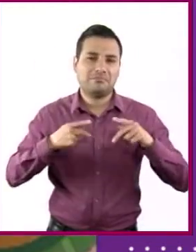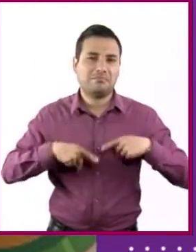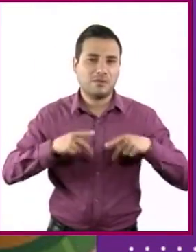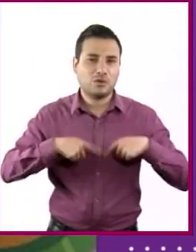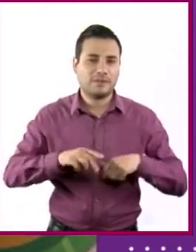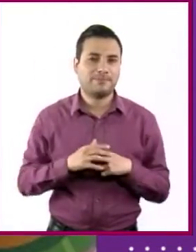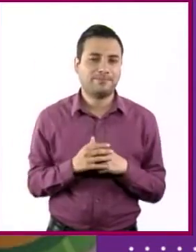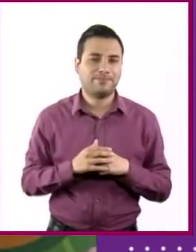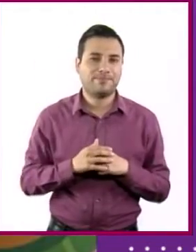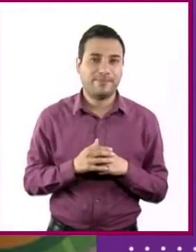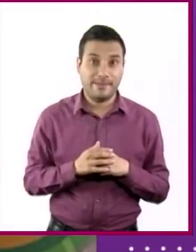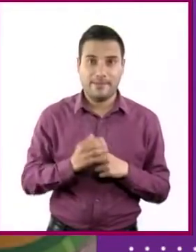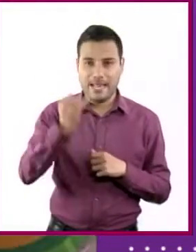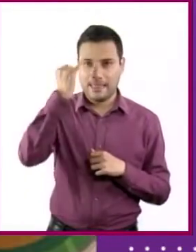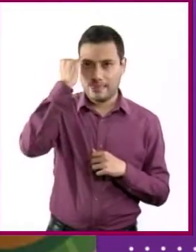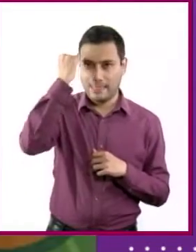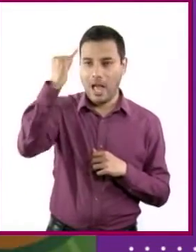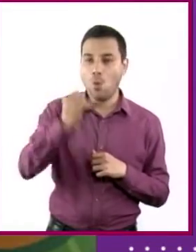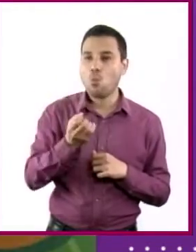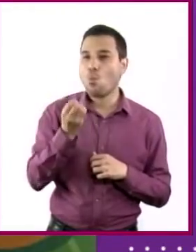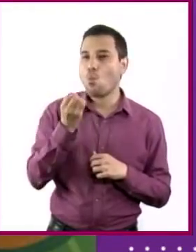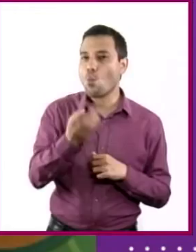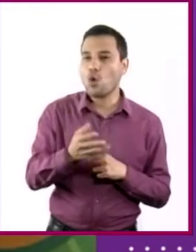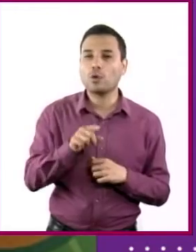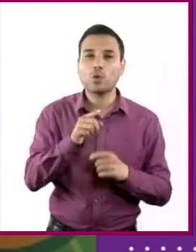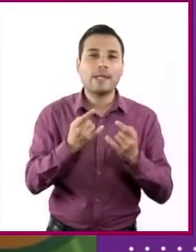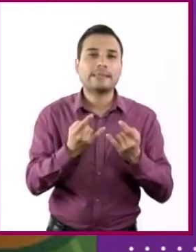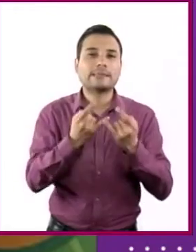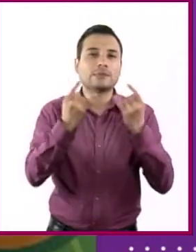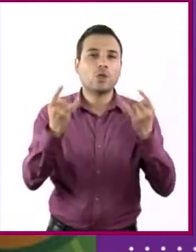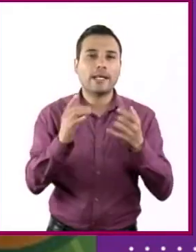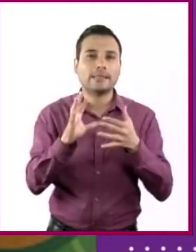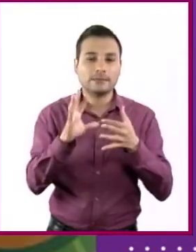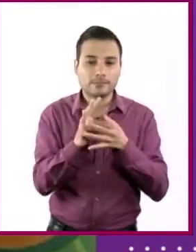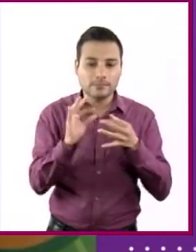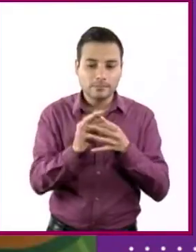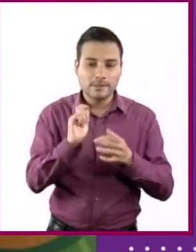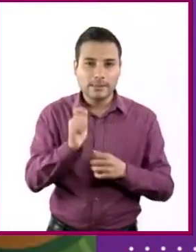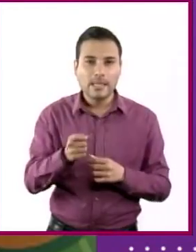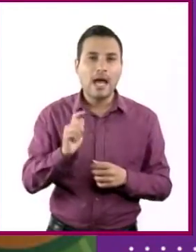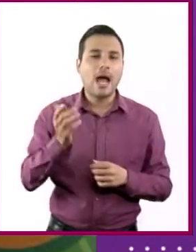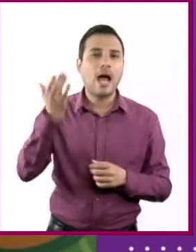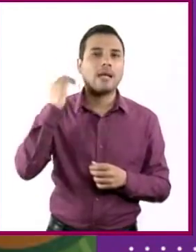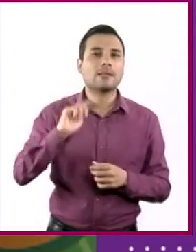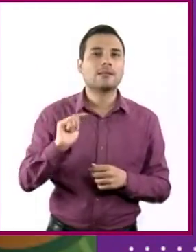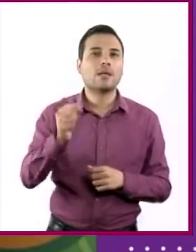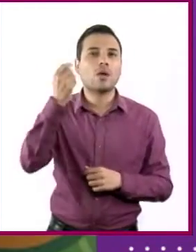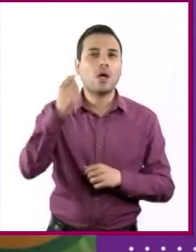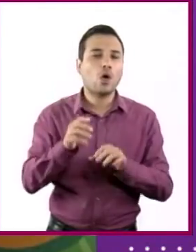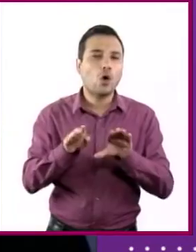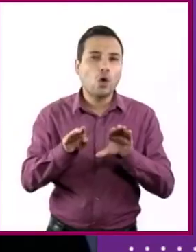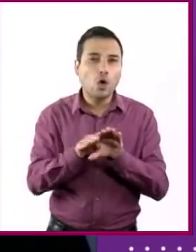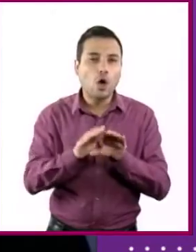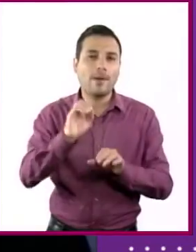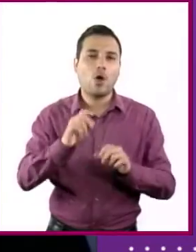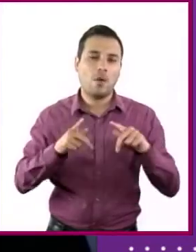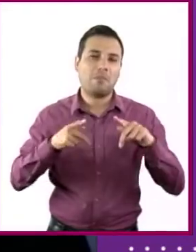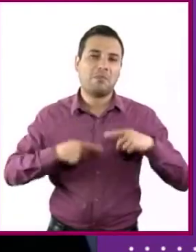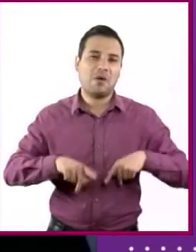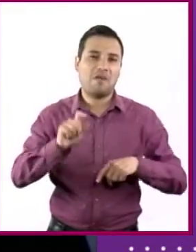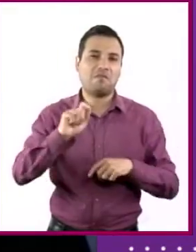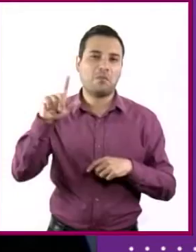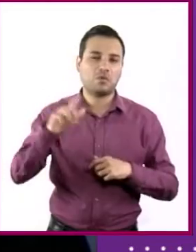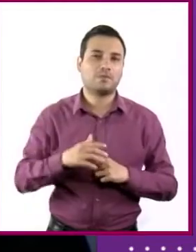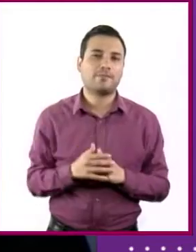we want to give you an idea. Tell us a story about technology in the past or about famous people. Right!